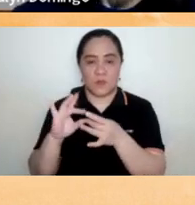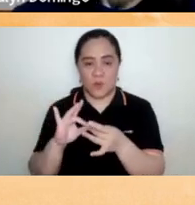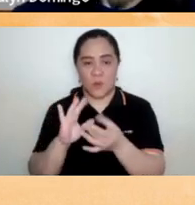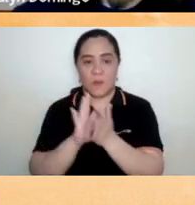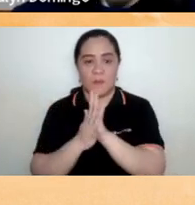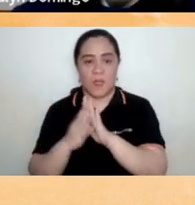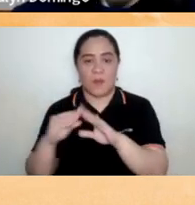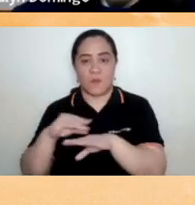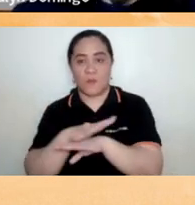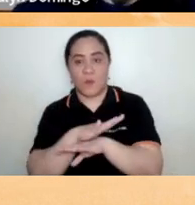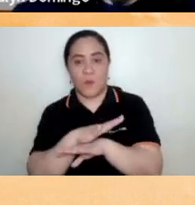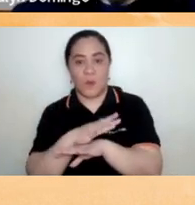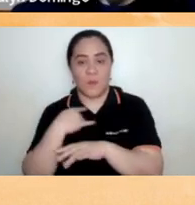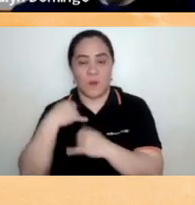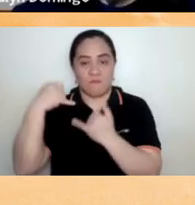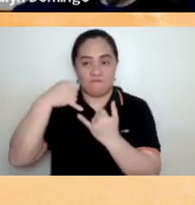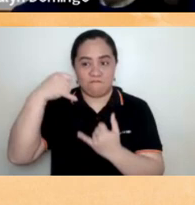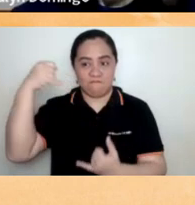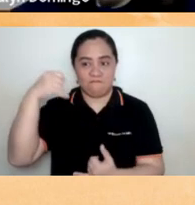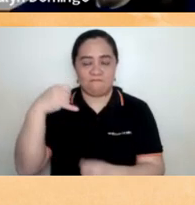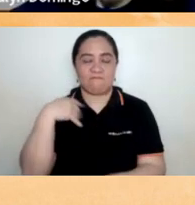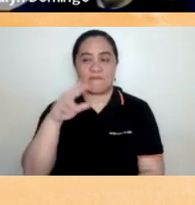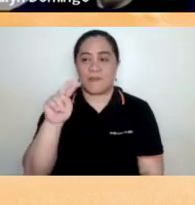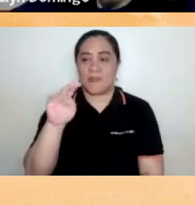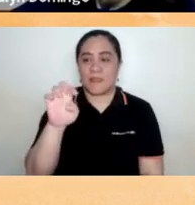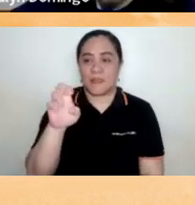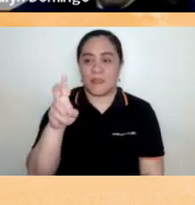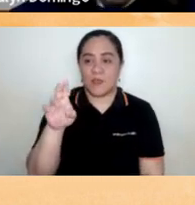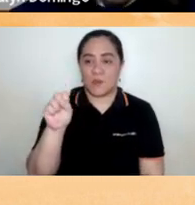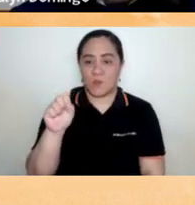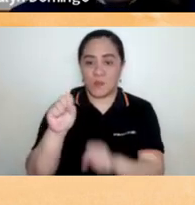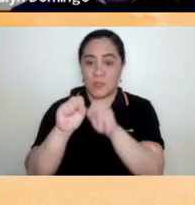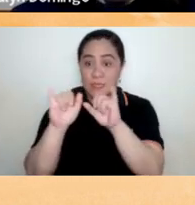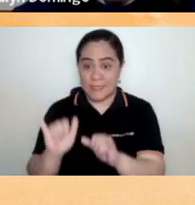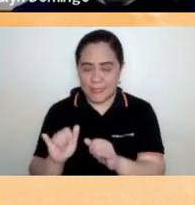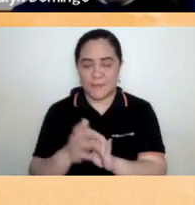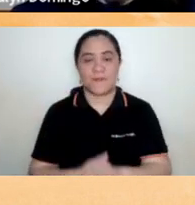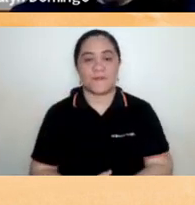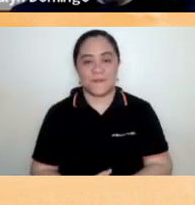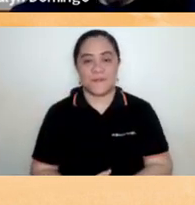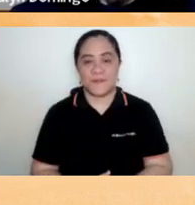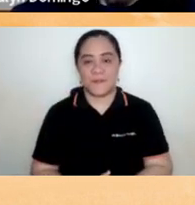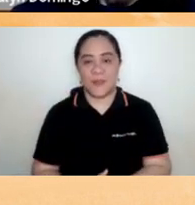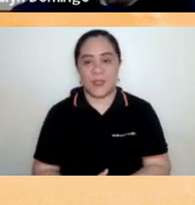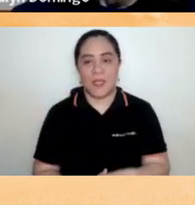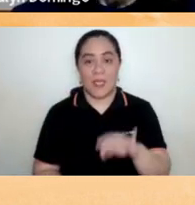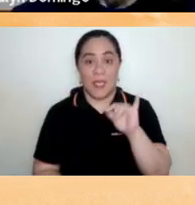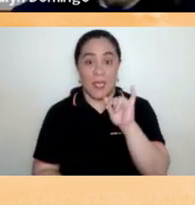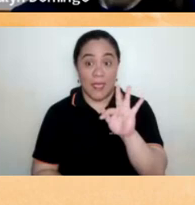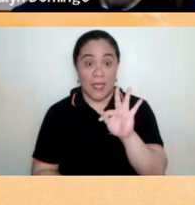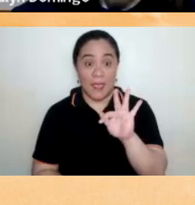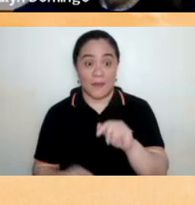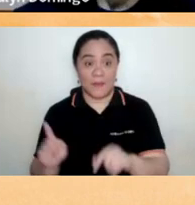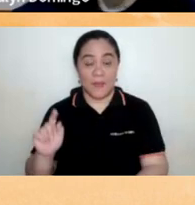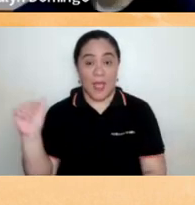nervous system, particularly the fight-flight-freeze response. And so when the amygdala senses